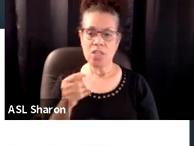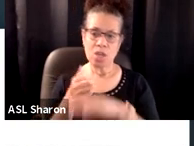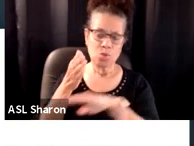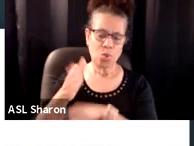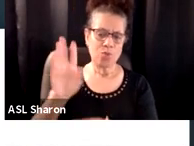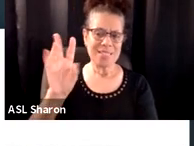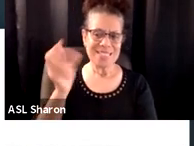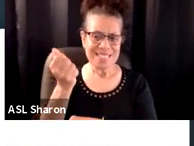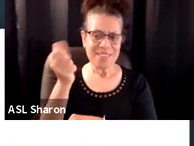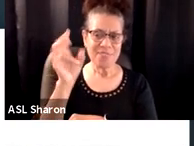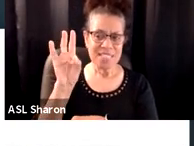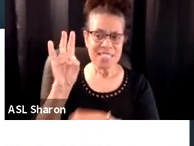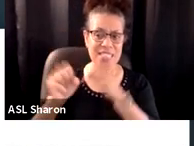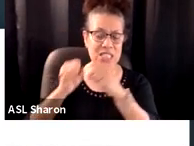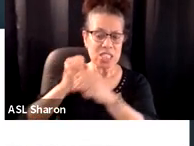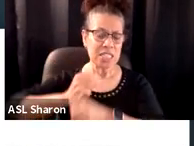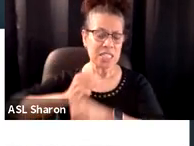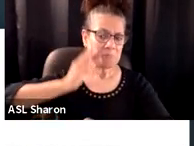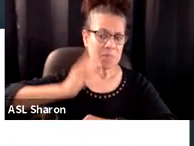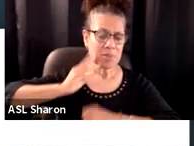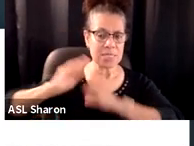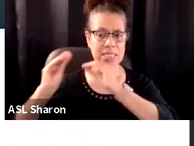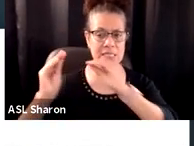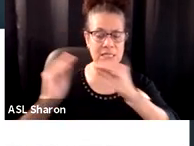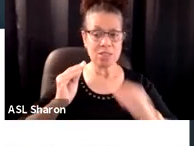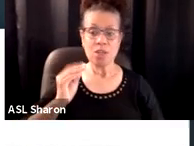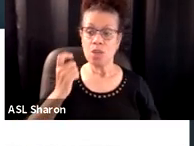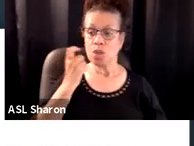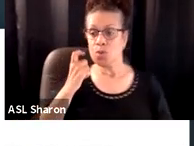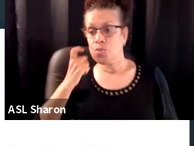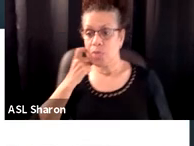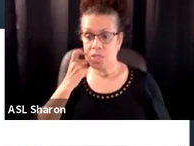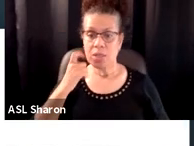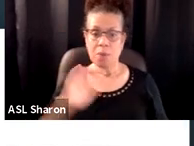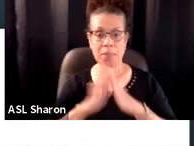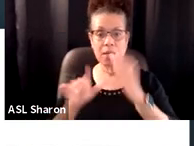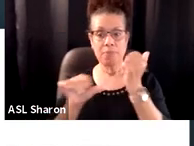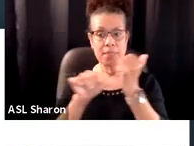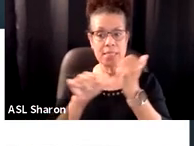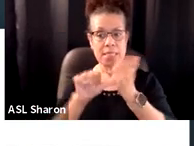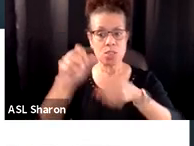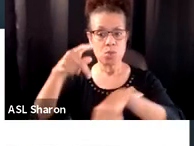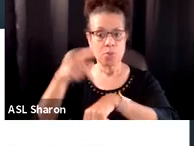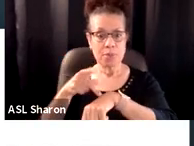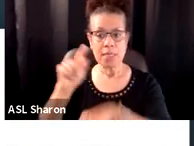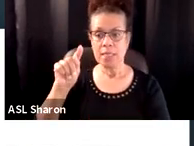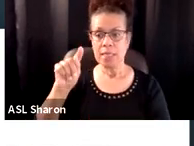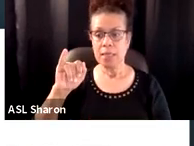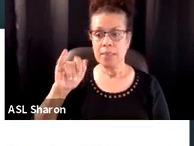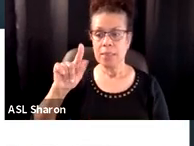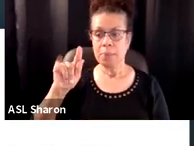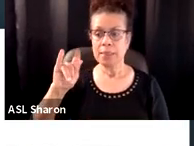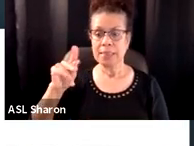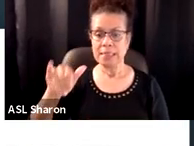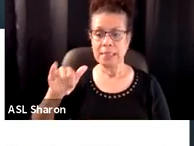years of experience in education and she most recently served as the assistant principal at the timothy middle